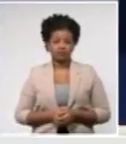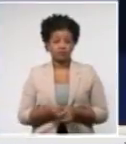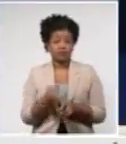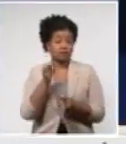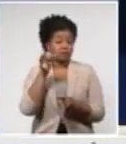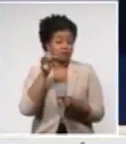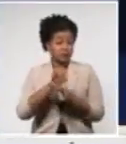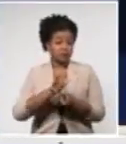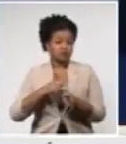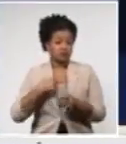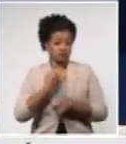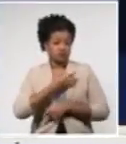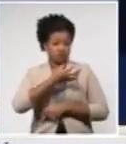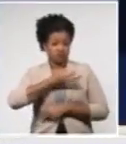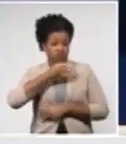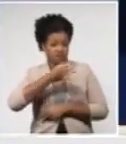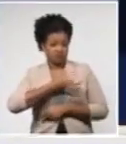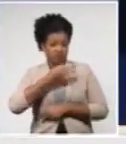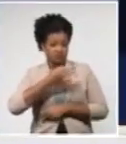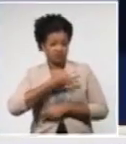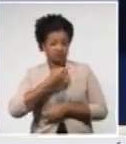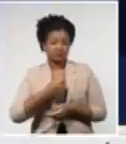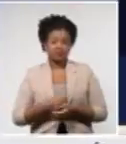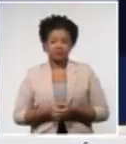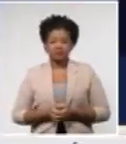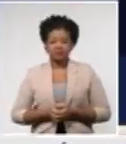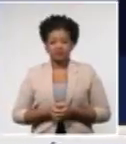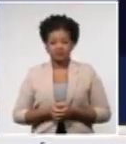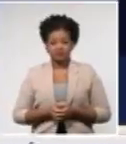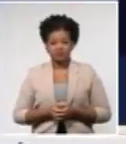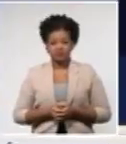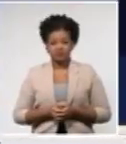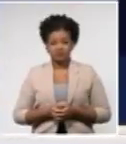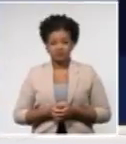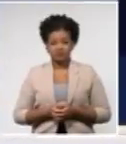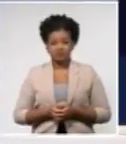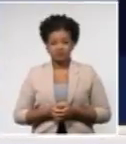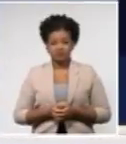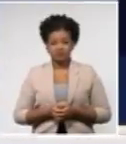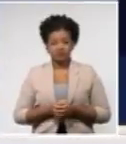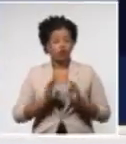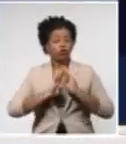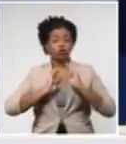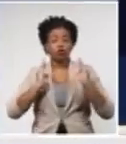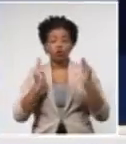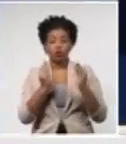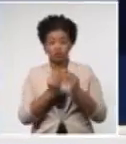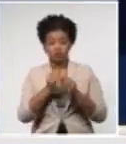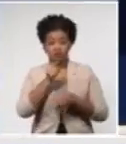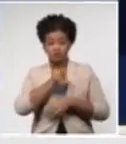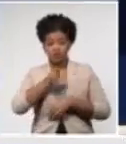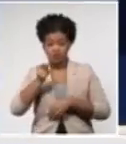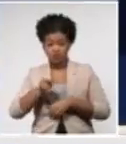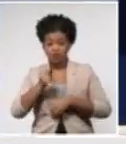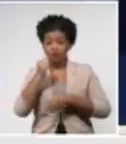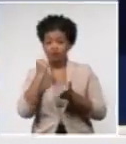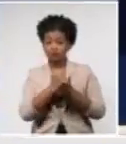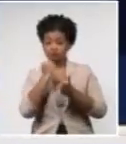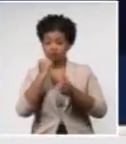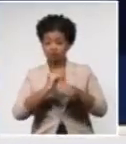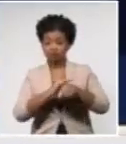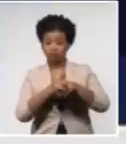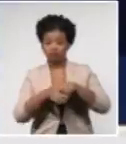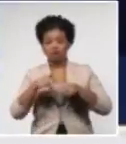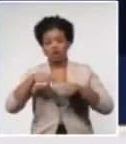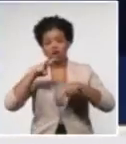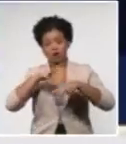the situation in Cuba. As we have already said, all cases diagnosed